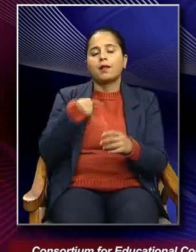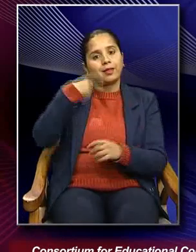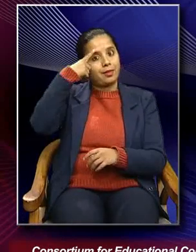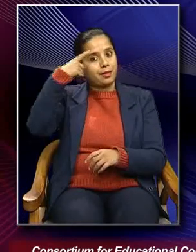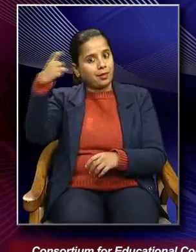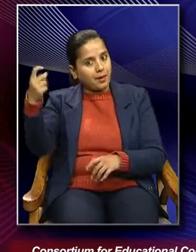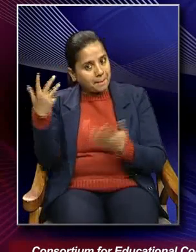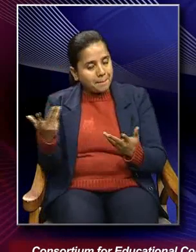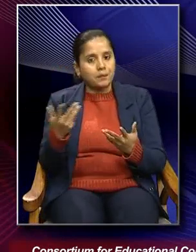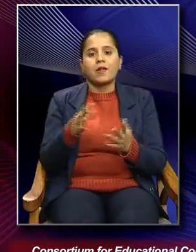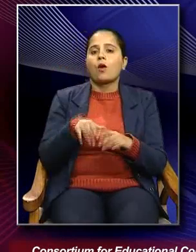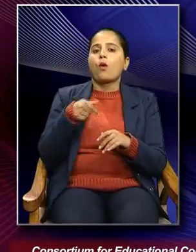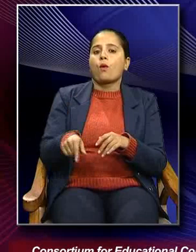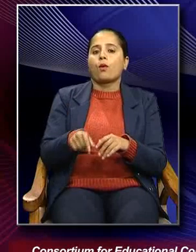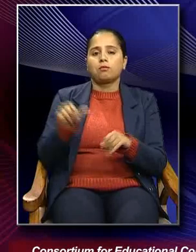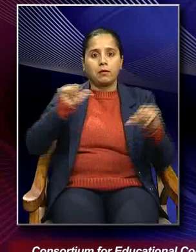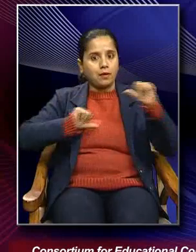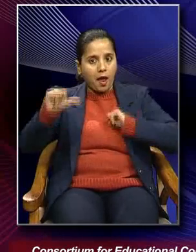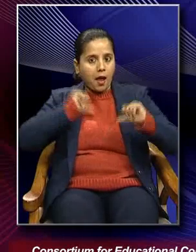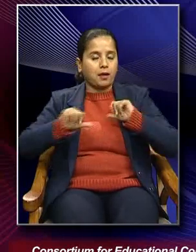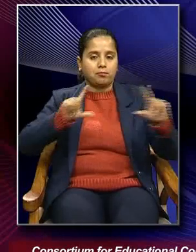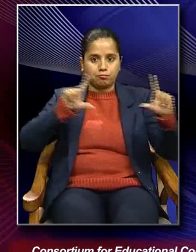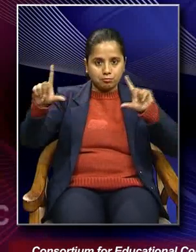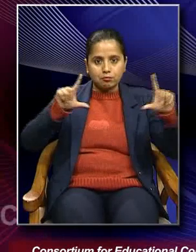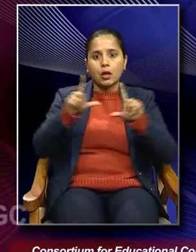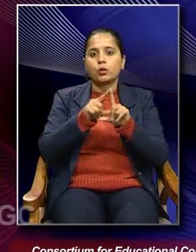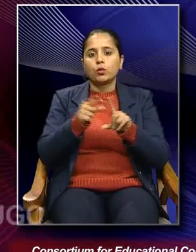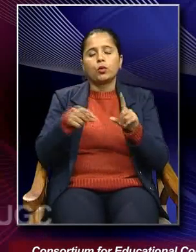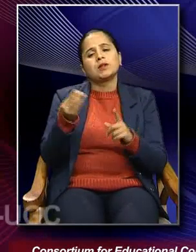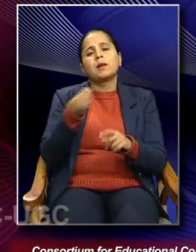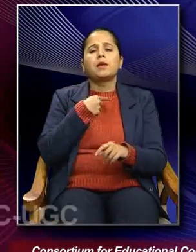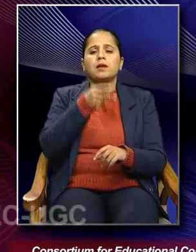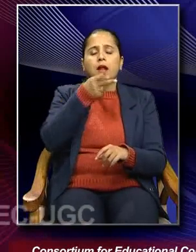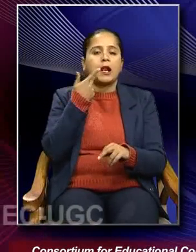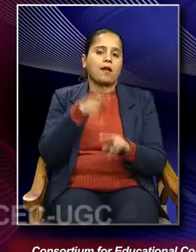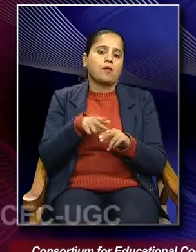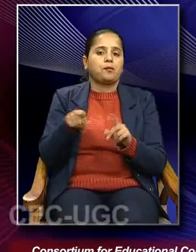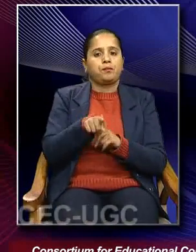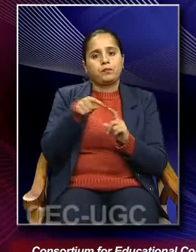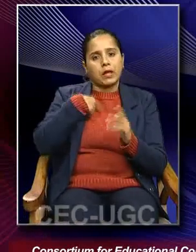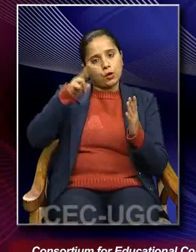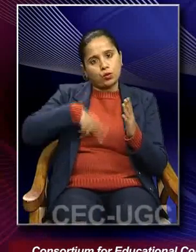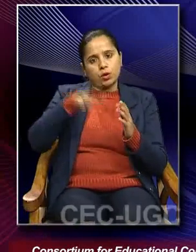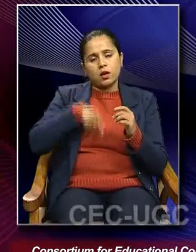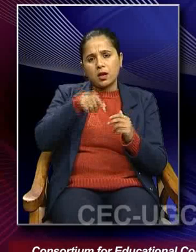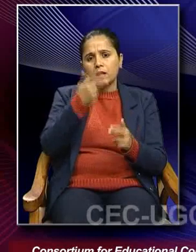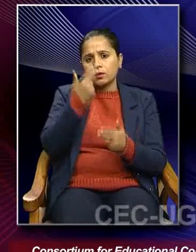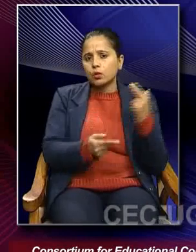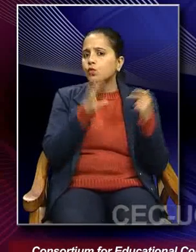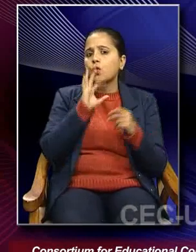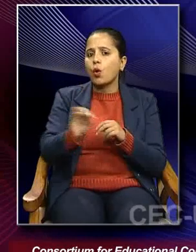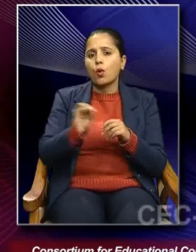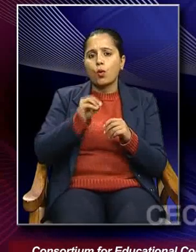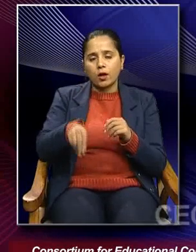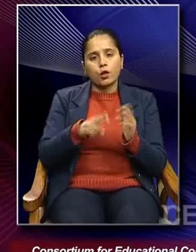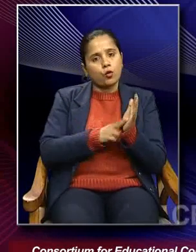dream, from the world of theater, and kind of say, if we are kind of reading fictitious novel, it takes us